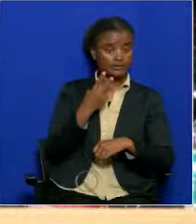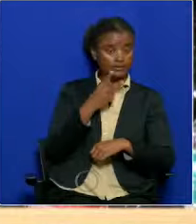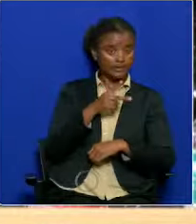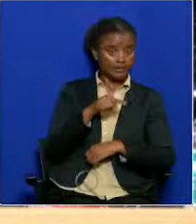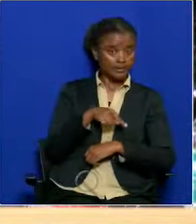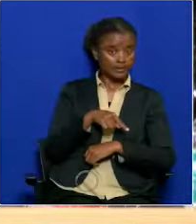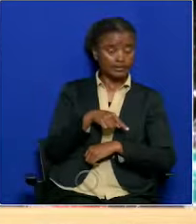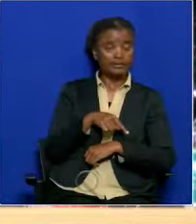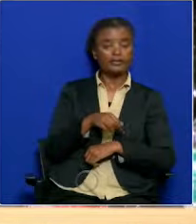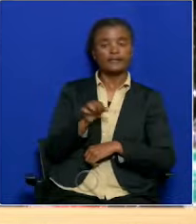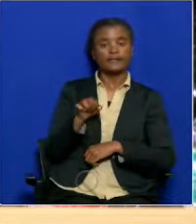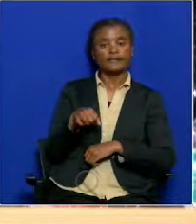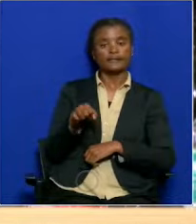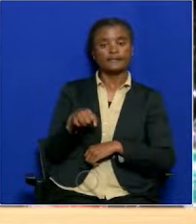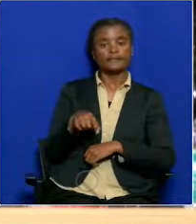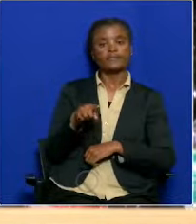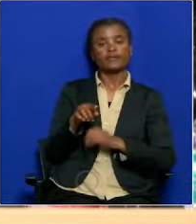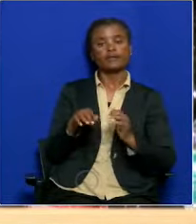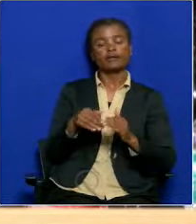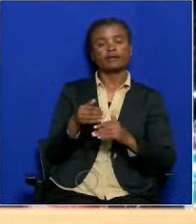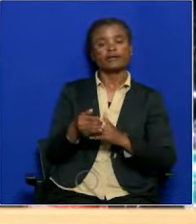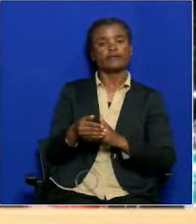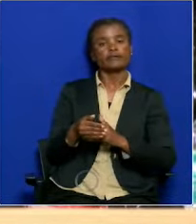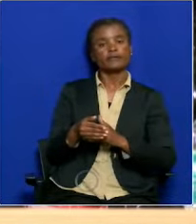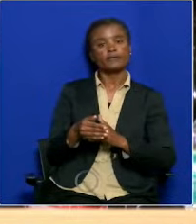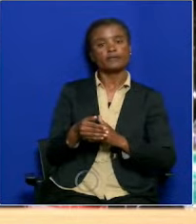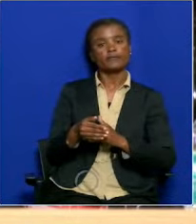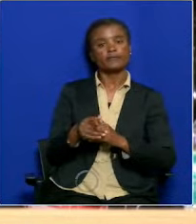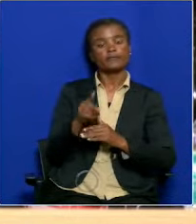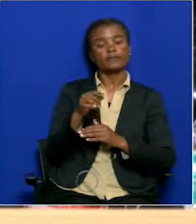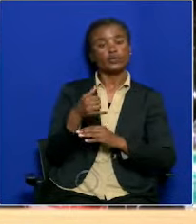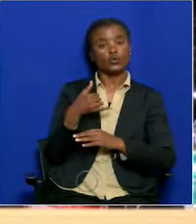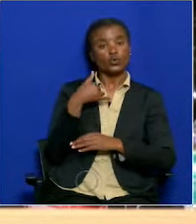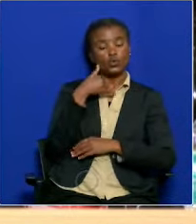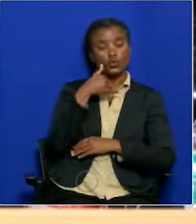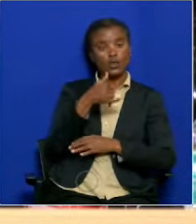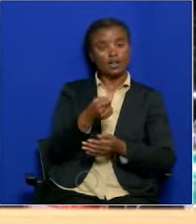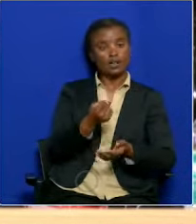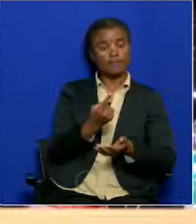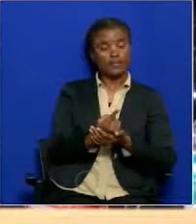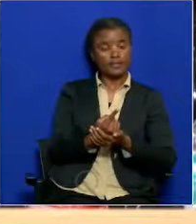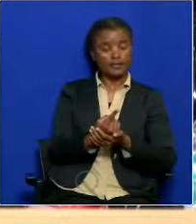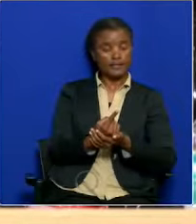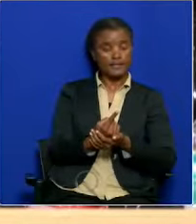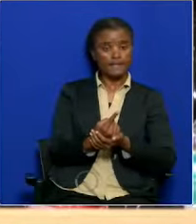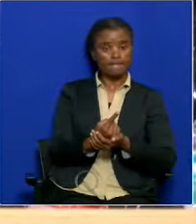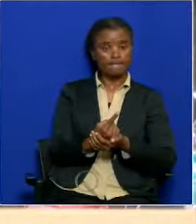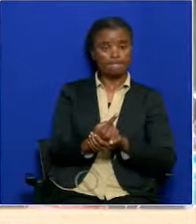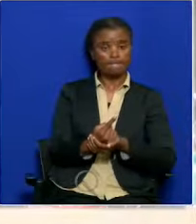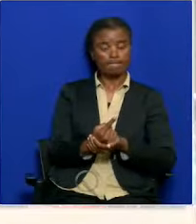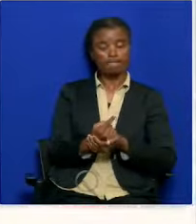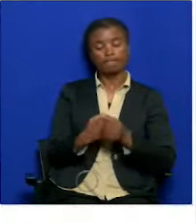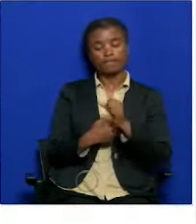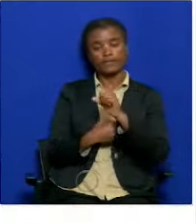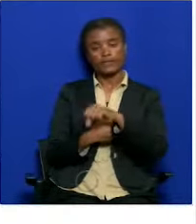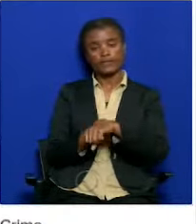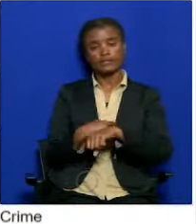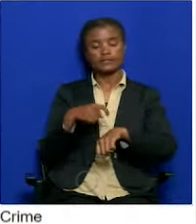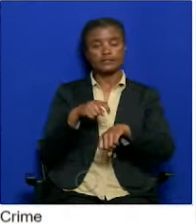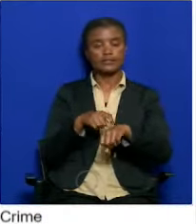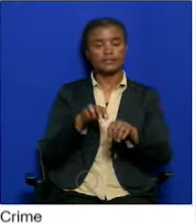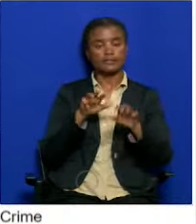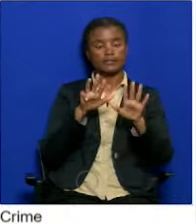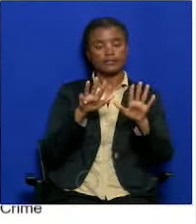this is followed up by a call Yes. at 9:04